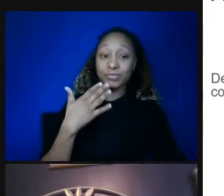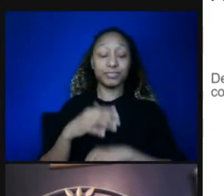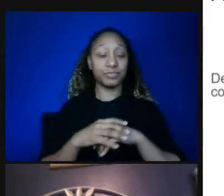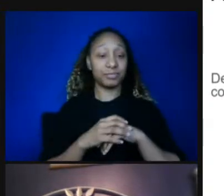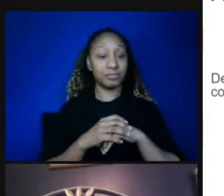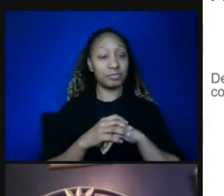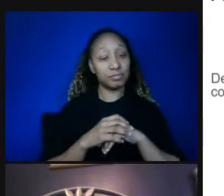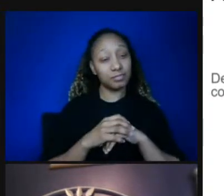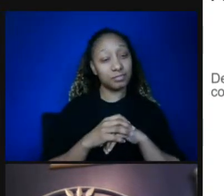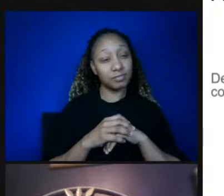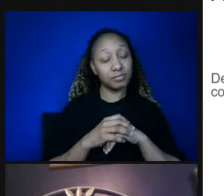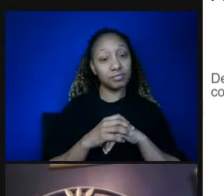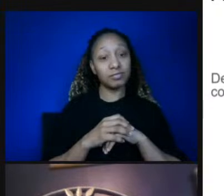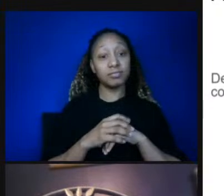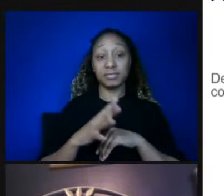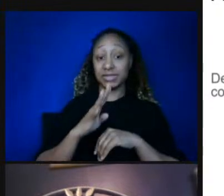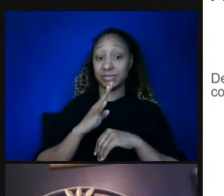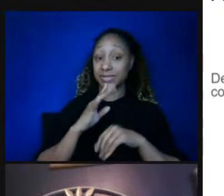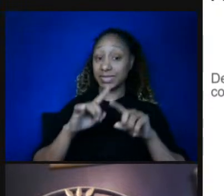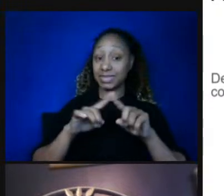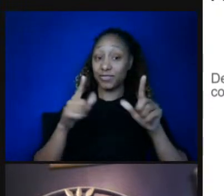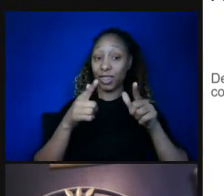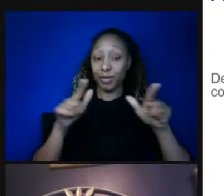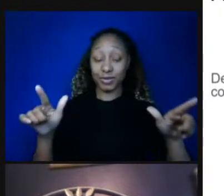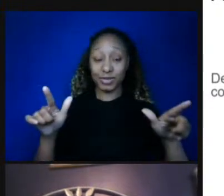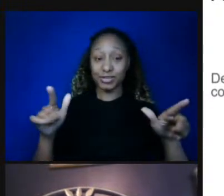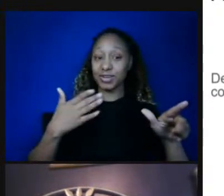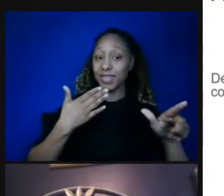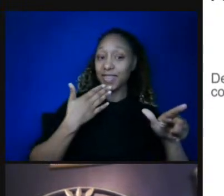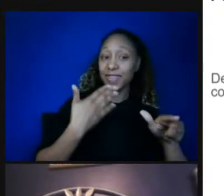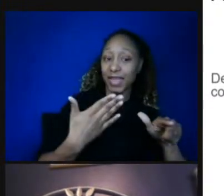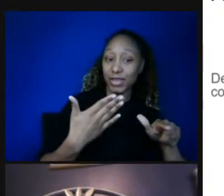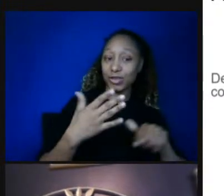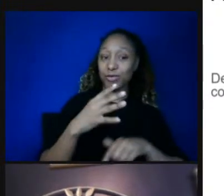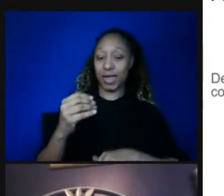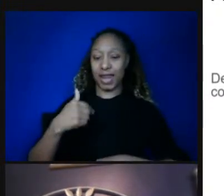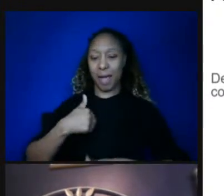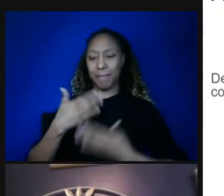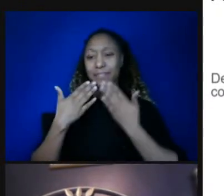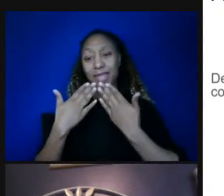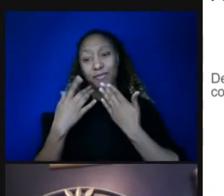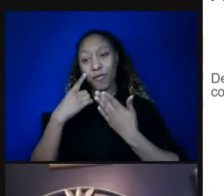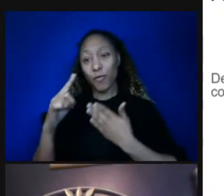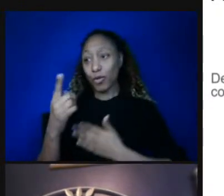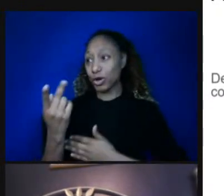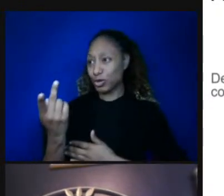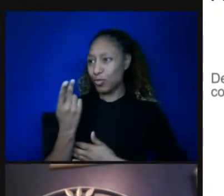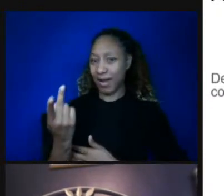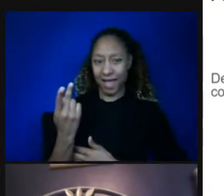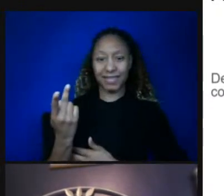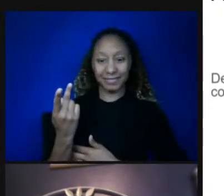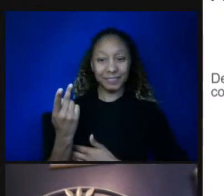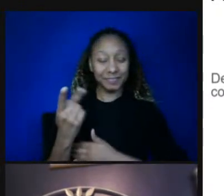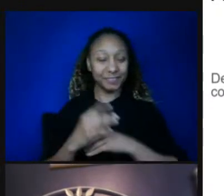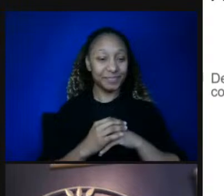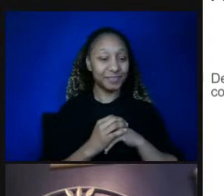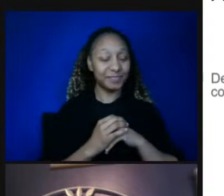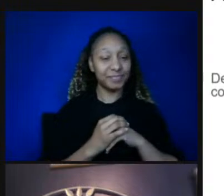na nekio na kinawung. Thank you. Thank you, and I'm thankful for you and I, for us.